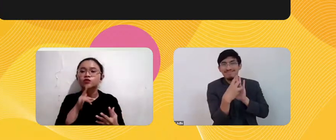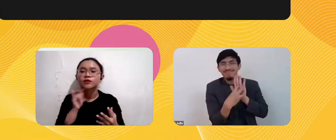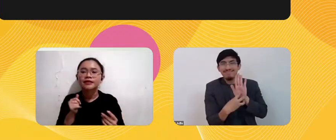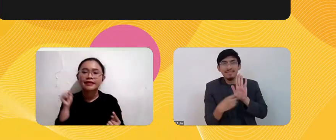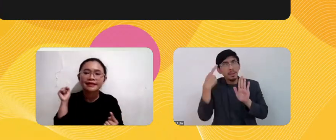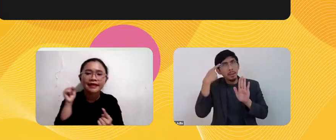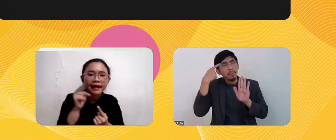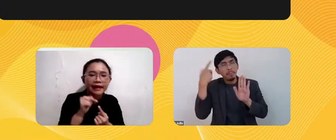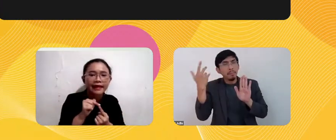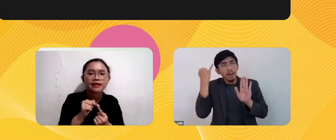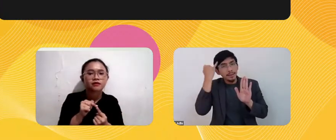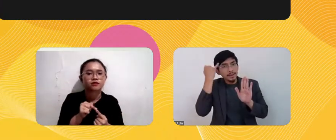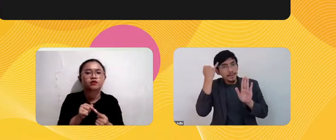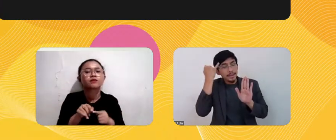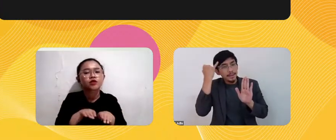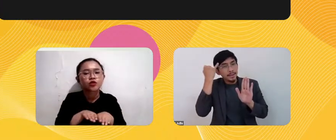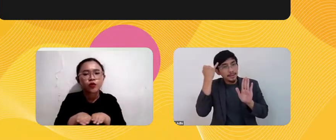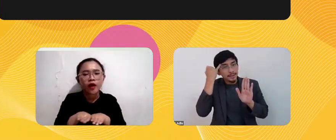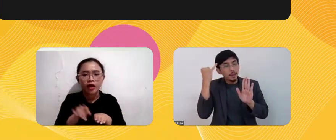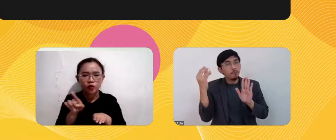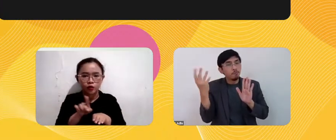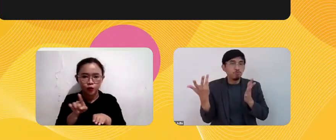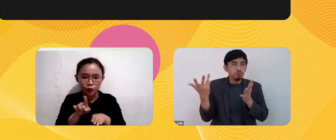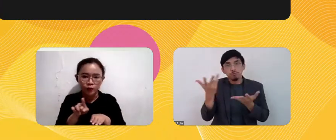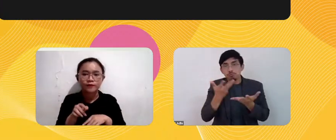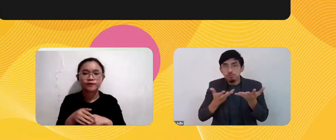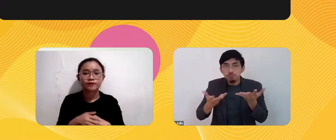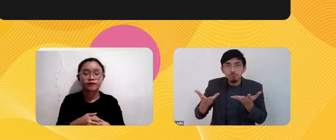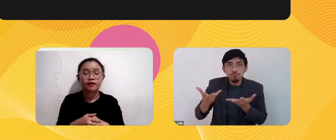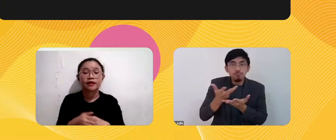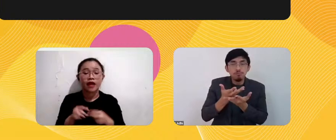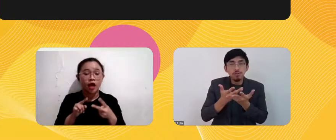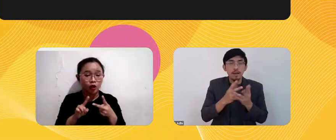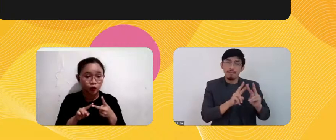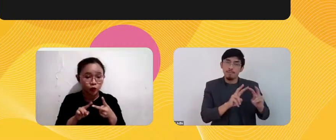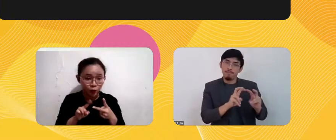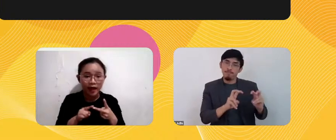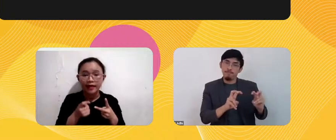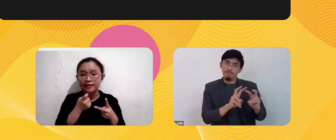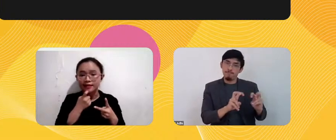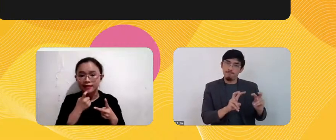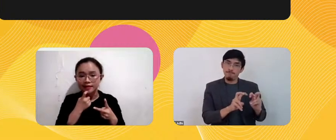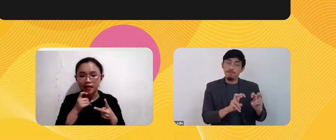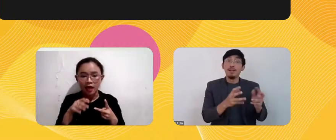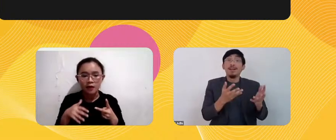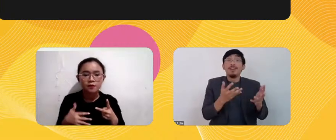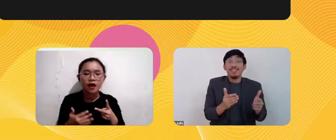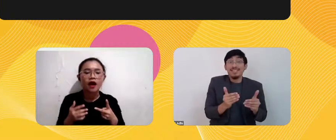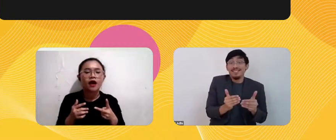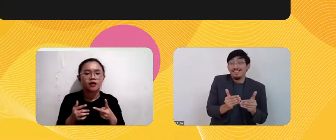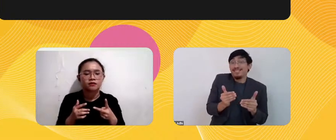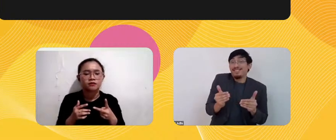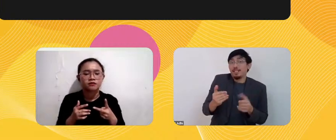before designing anything. Second, it's also imperative that we